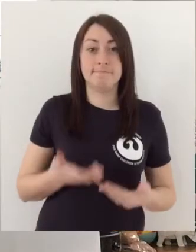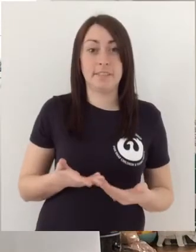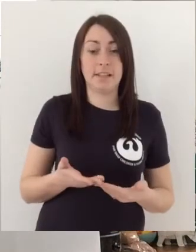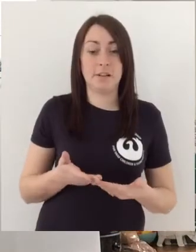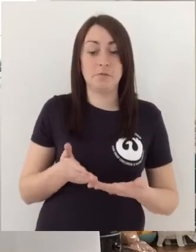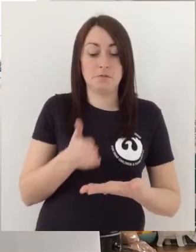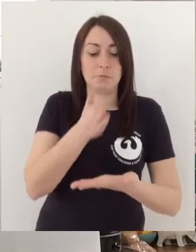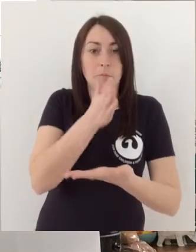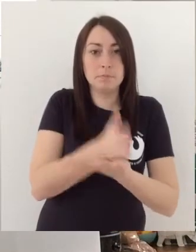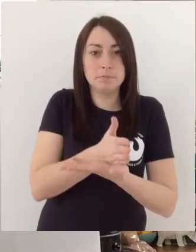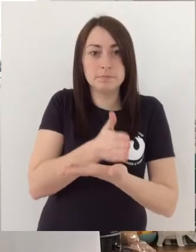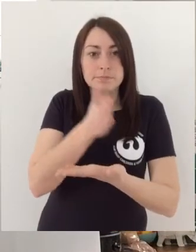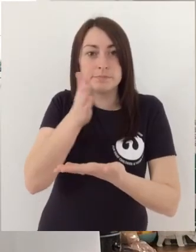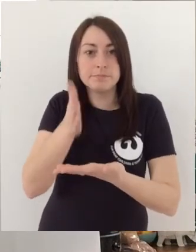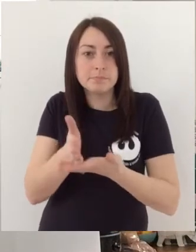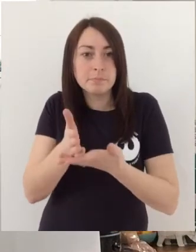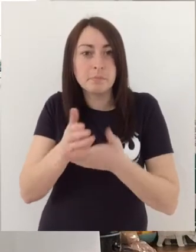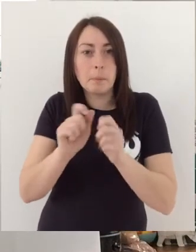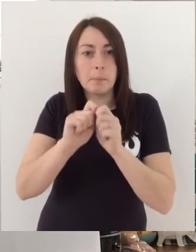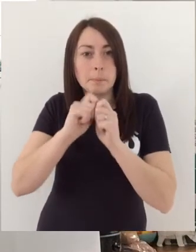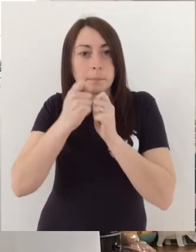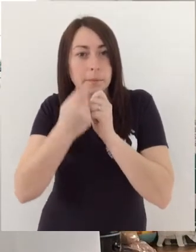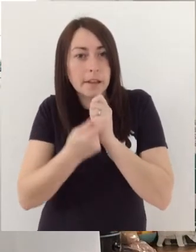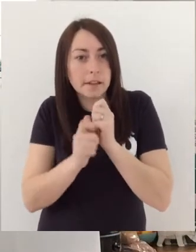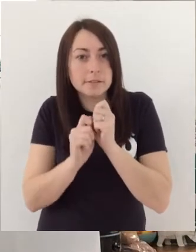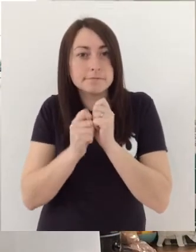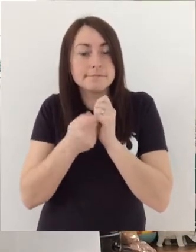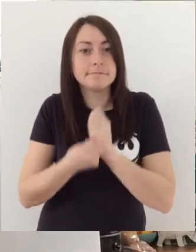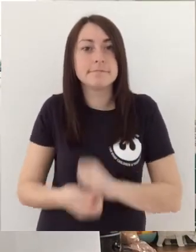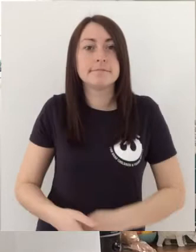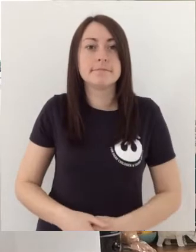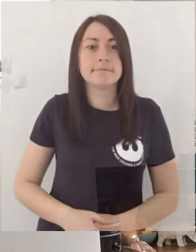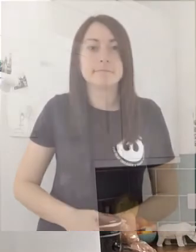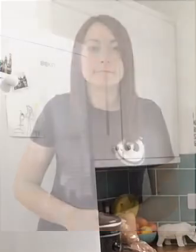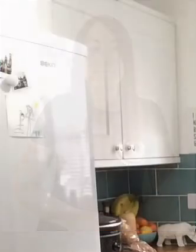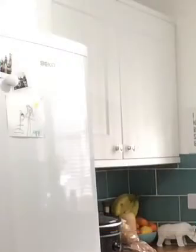Okay, so I'm going to take the top and the bottom off of that, and also the skin.